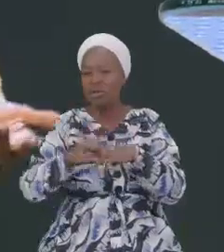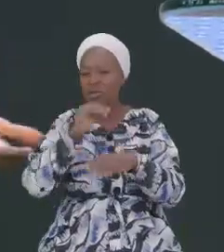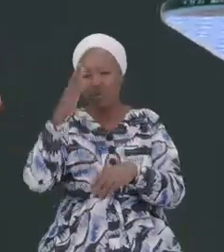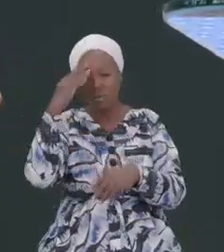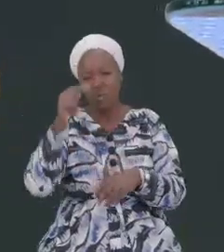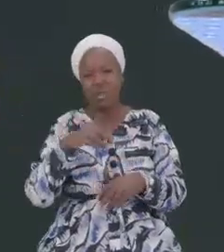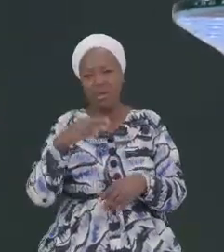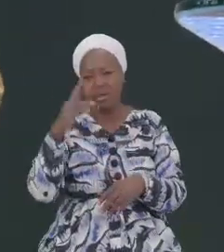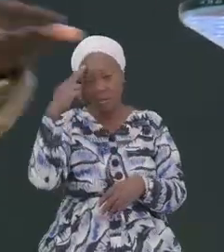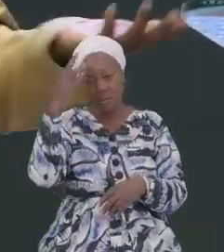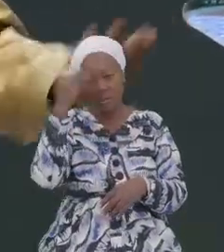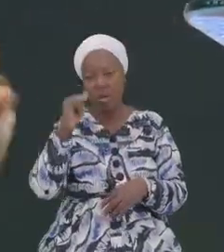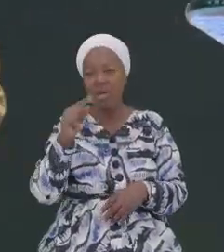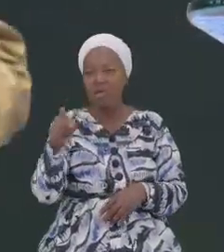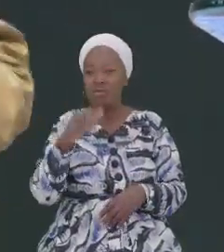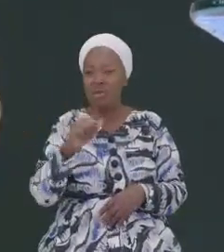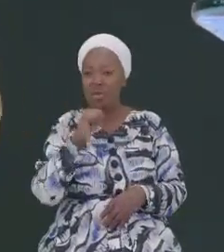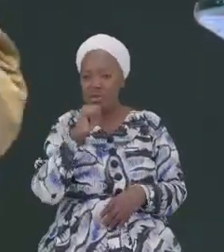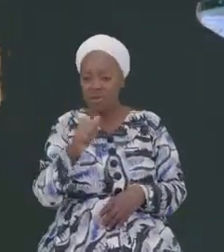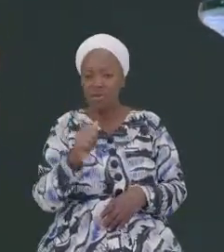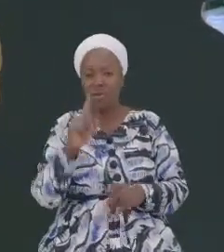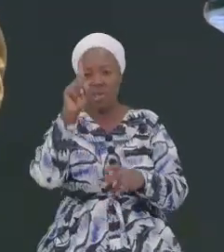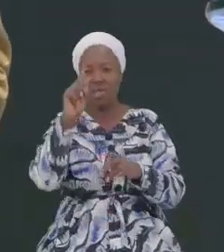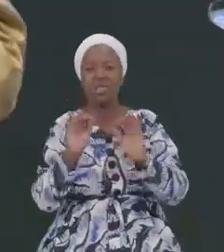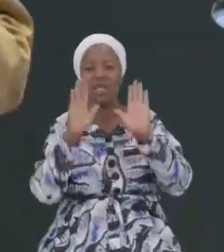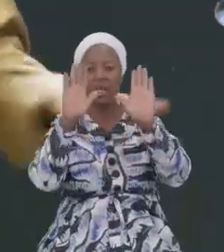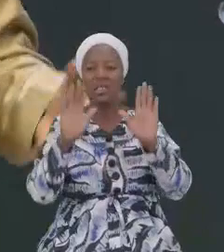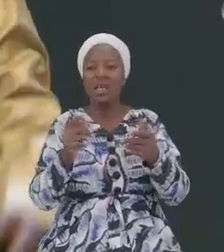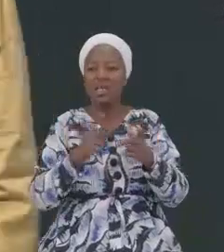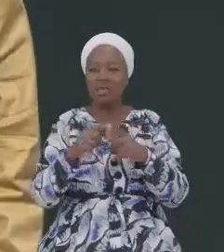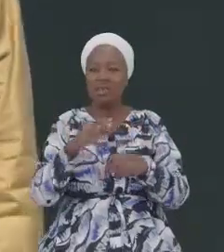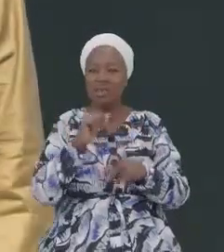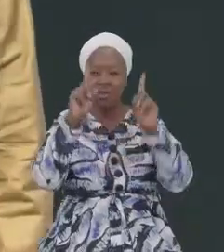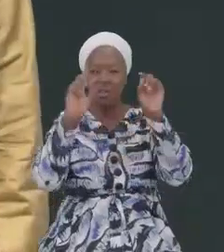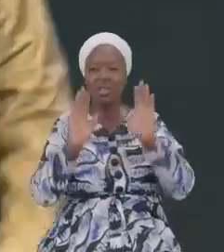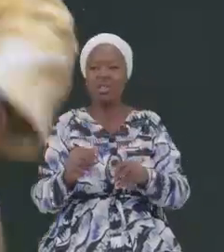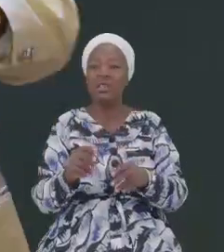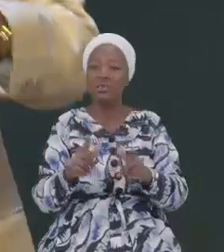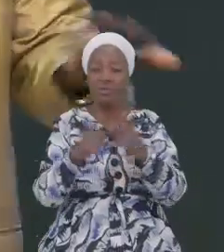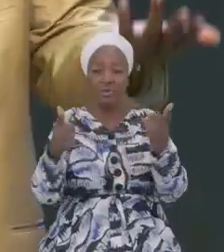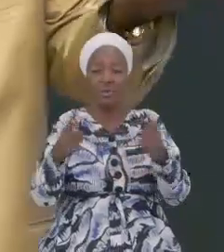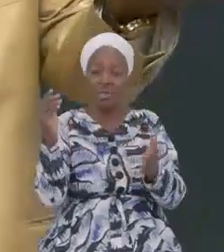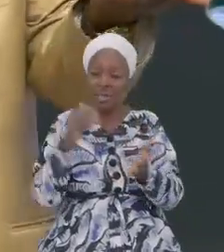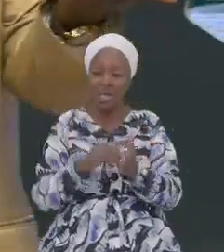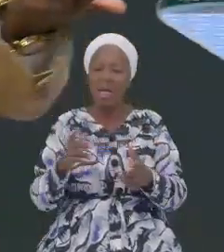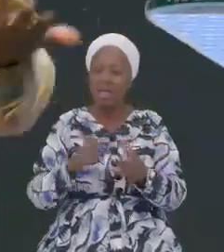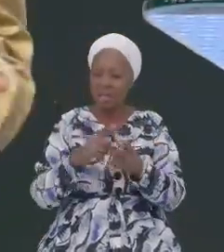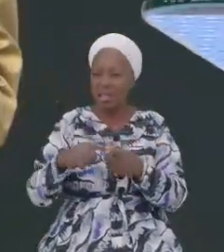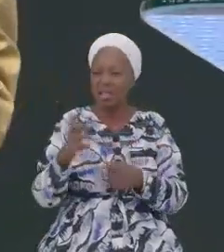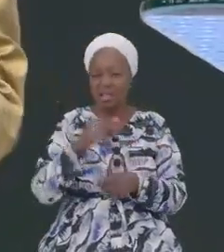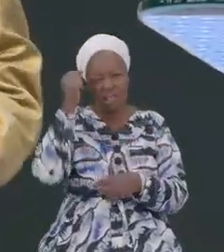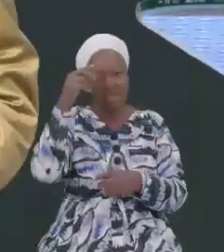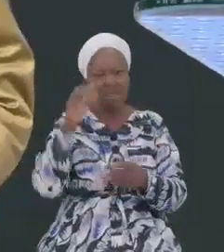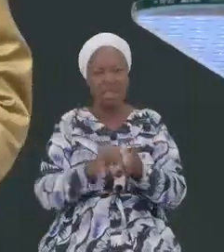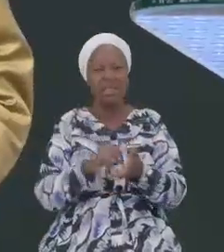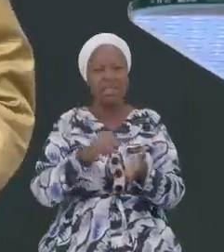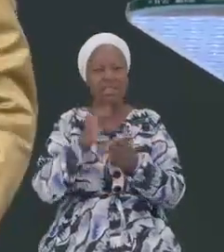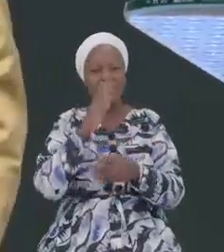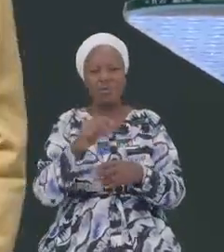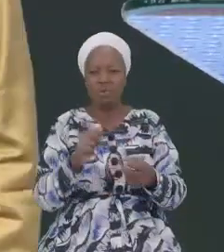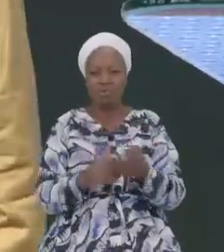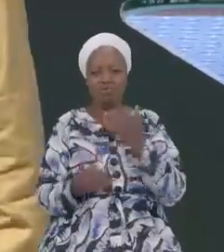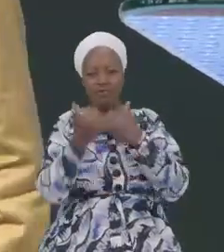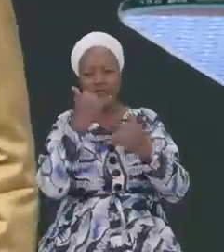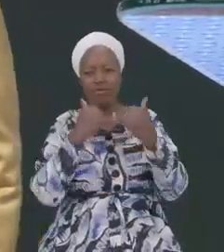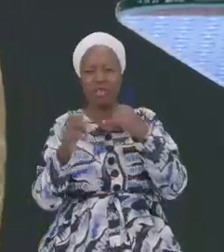reason why you're no more excellent, you're no more extraordinary. They think it's your fault. They